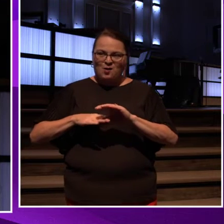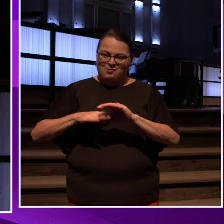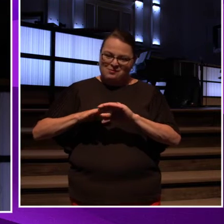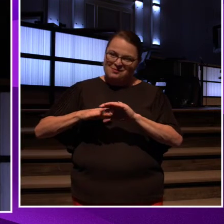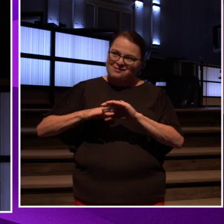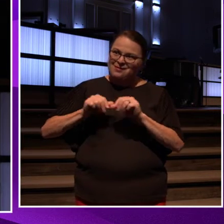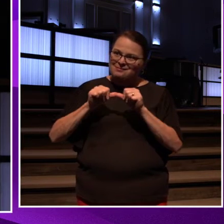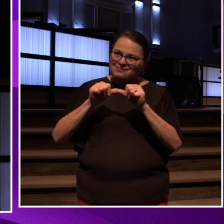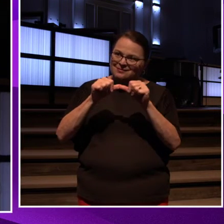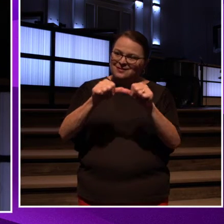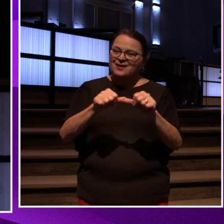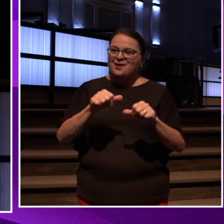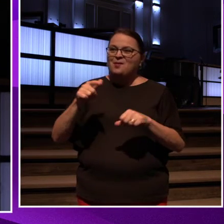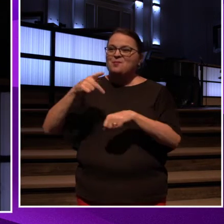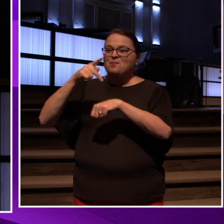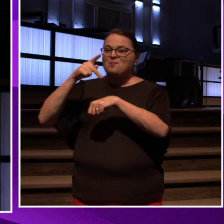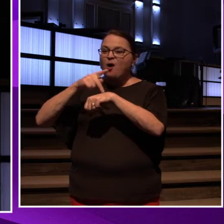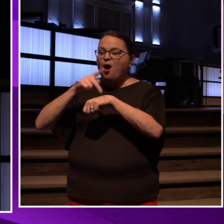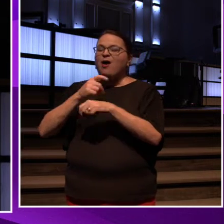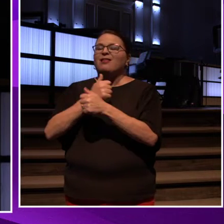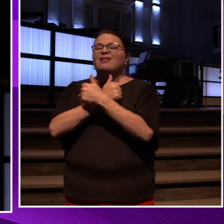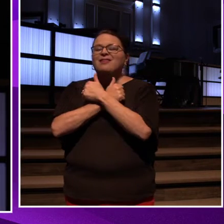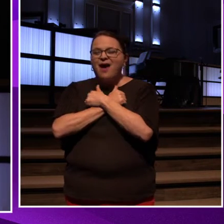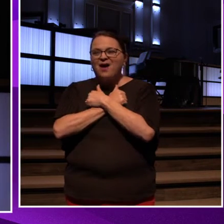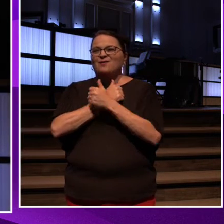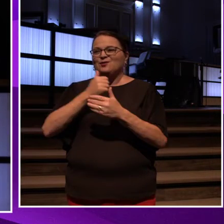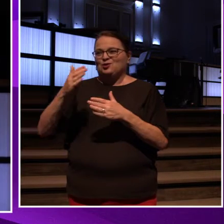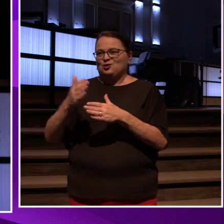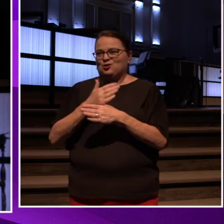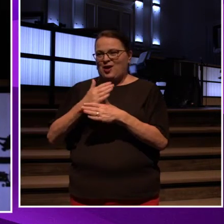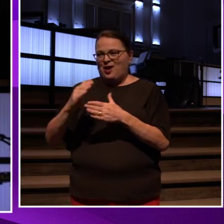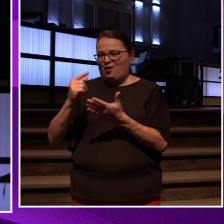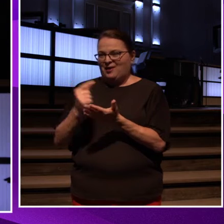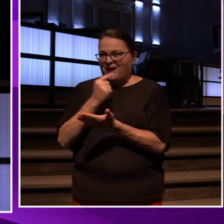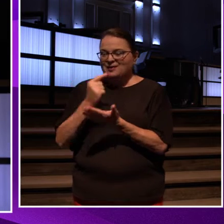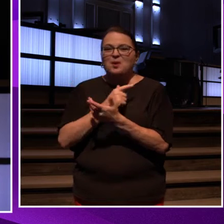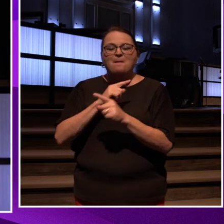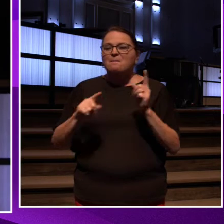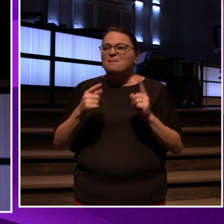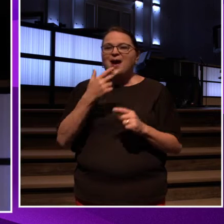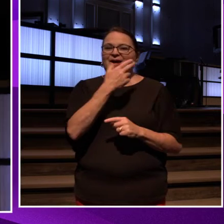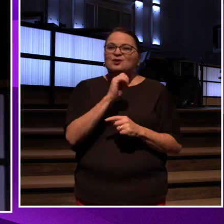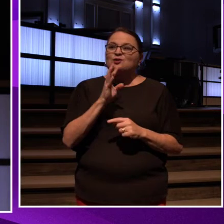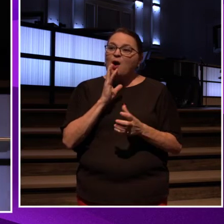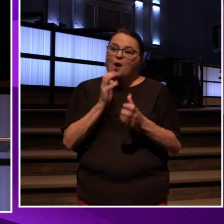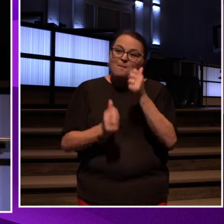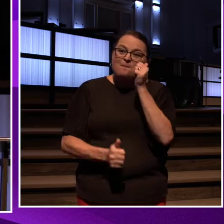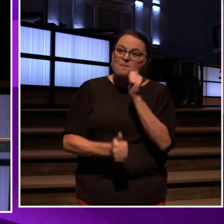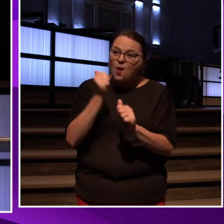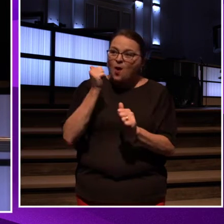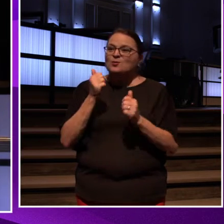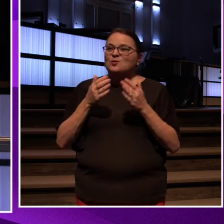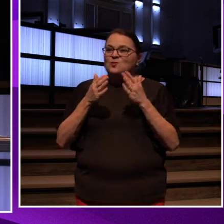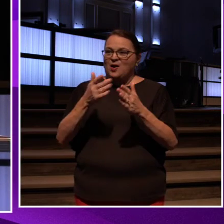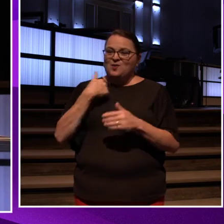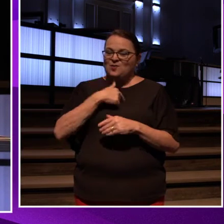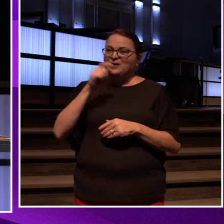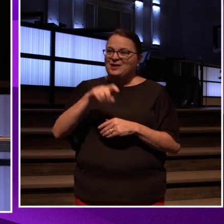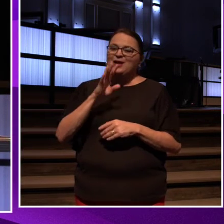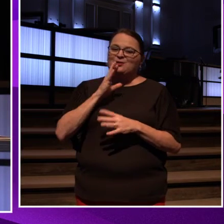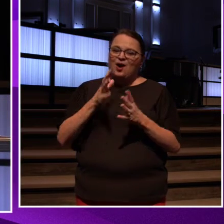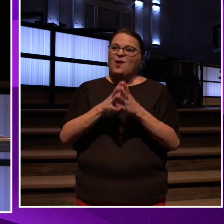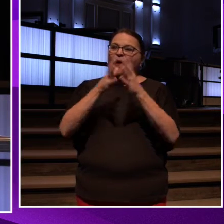Now, Paul loved to share the gospel message, but he talked most the way we need to. He talked a whole lot